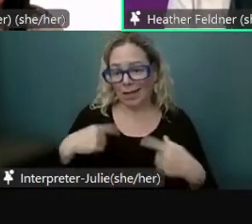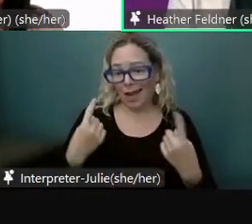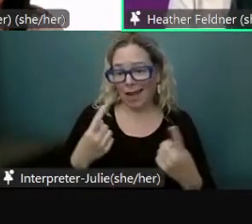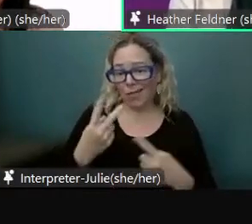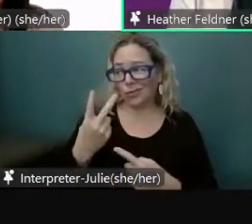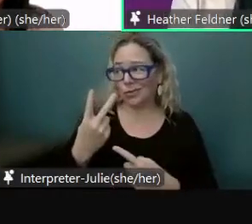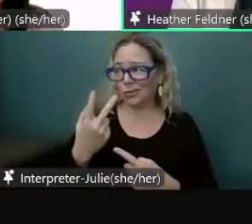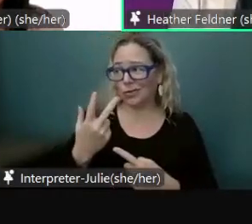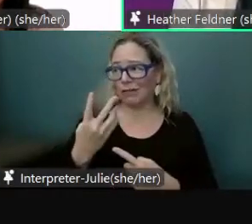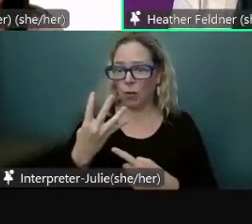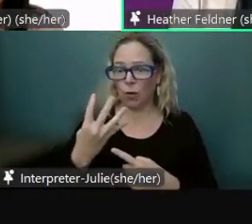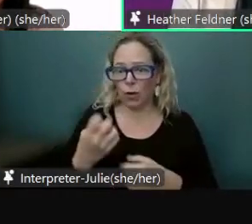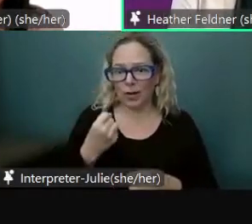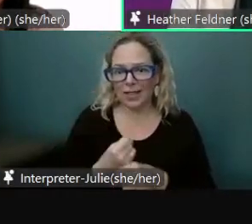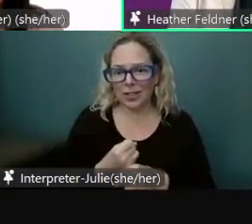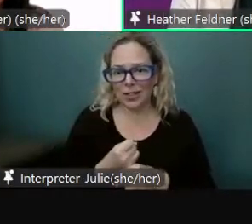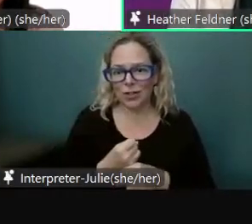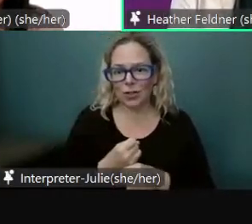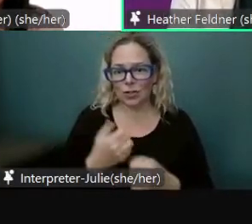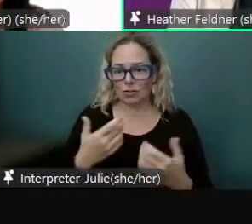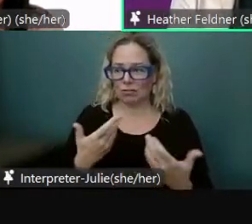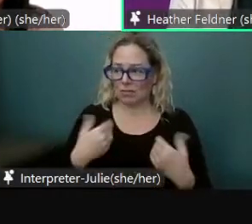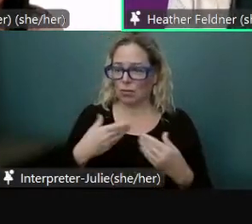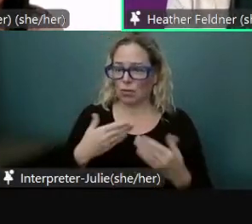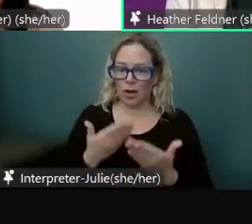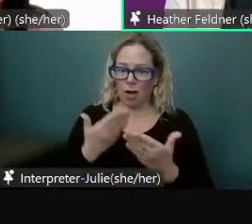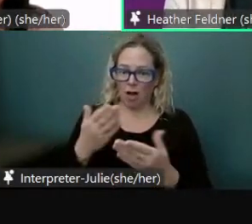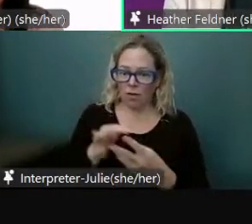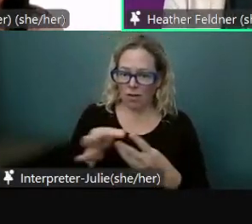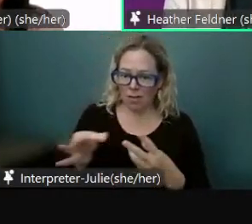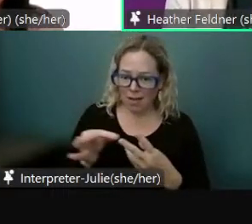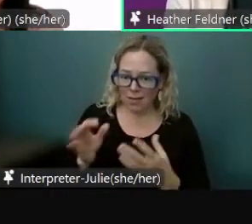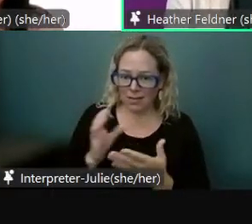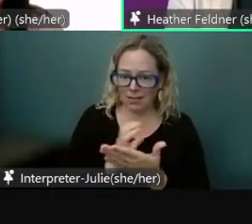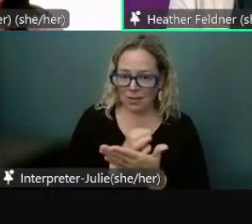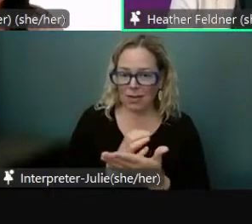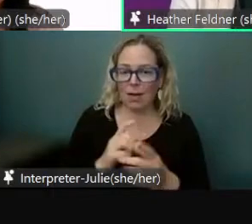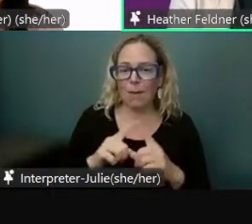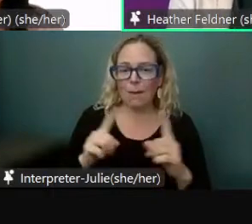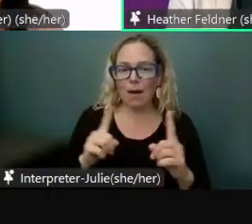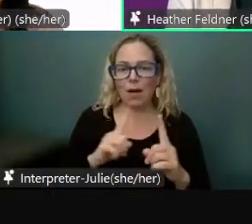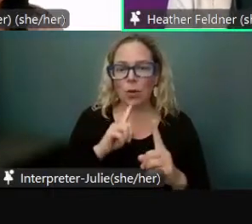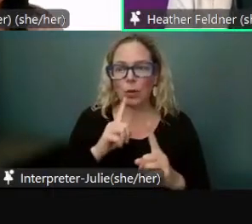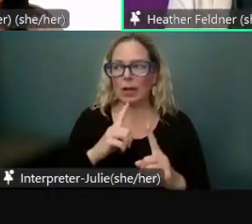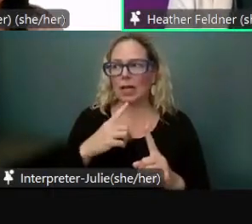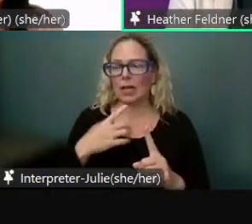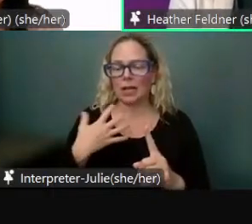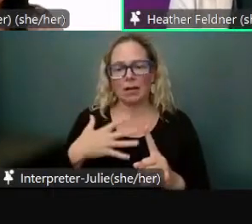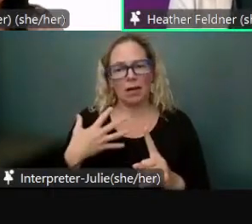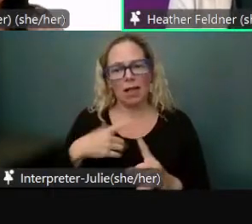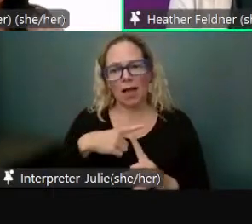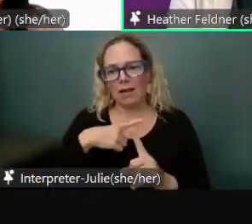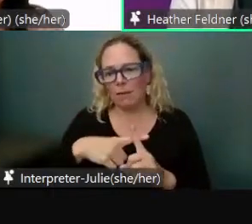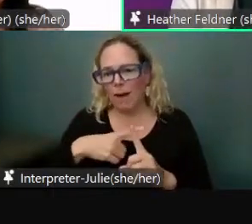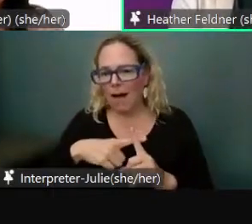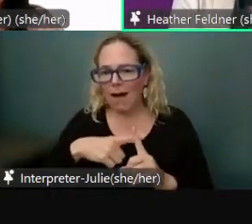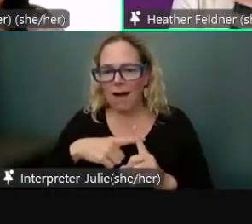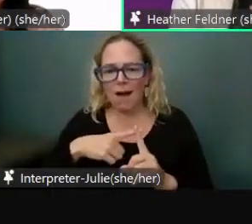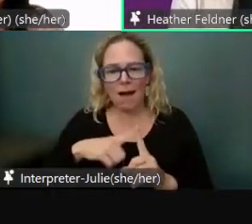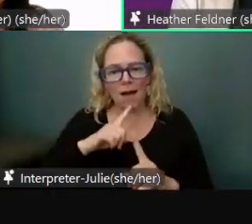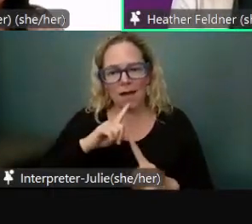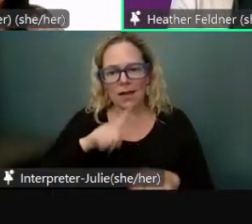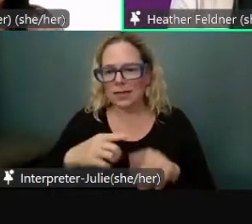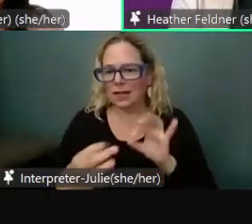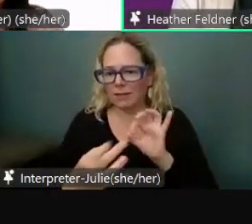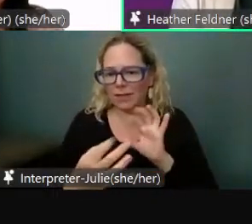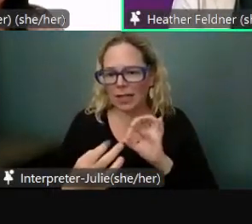that course as an elective, there's been a really positive response to that from students. Students across